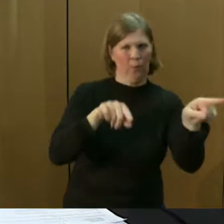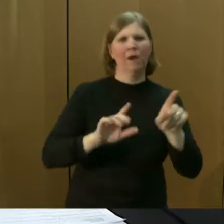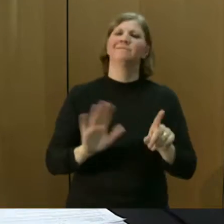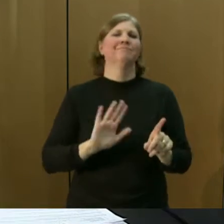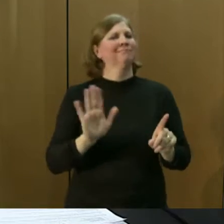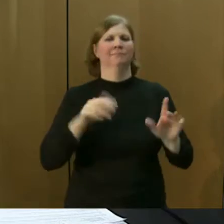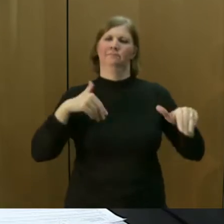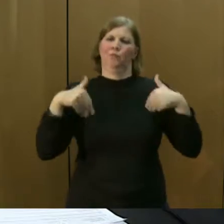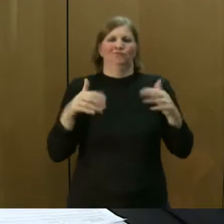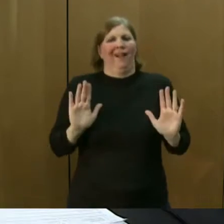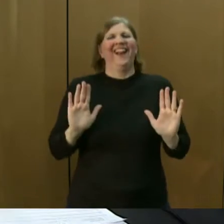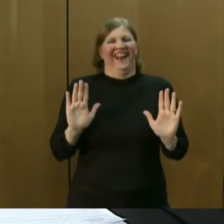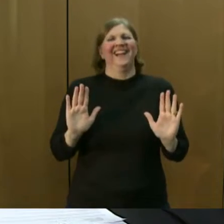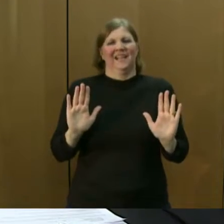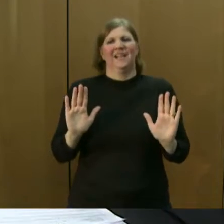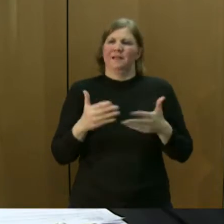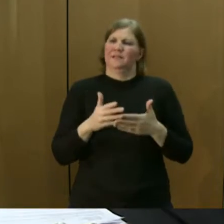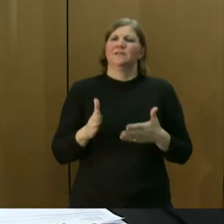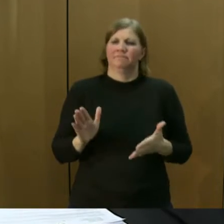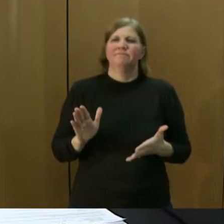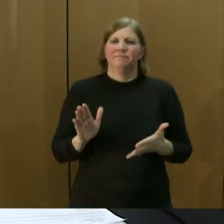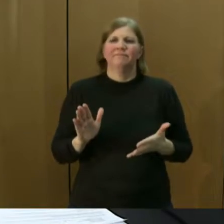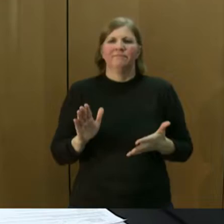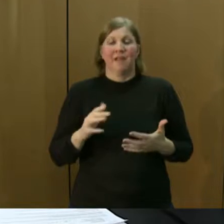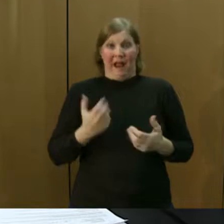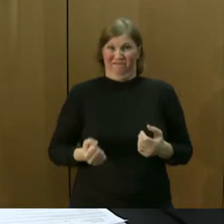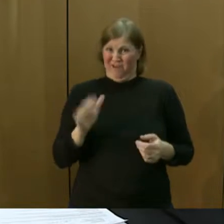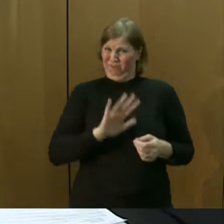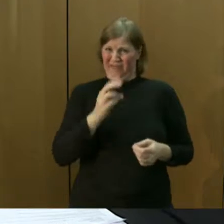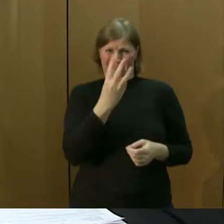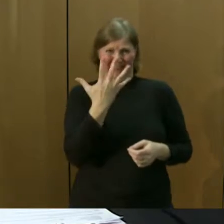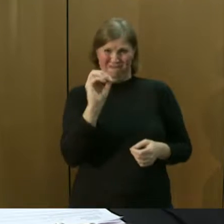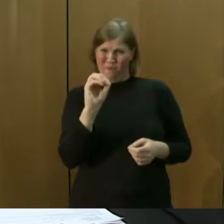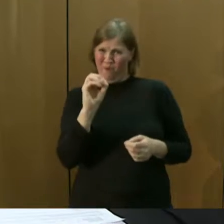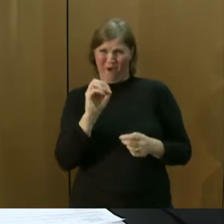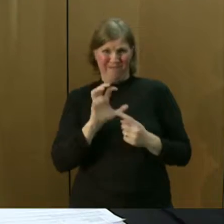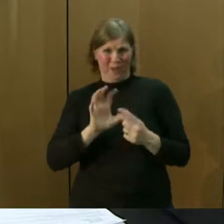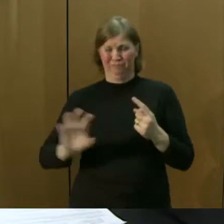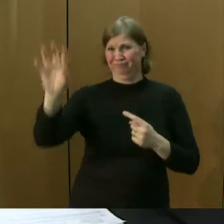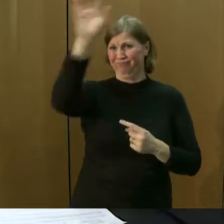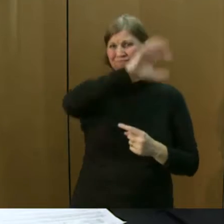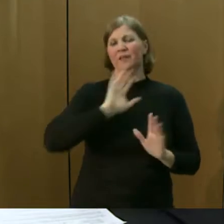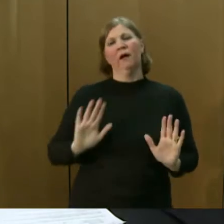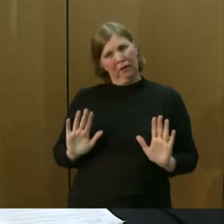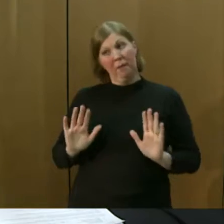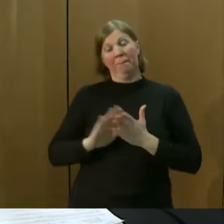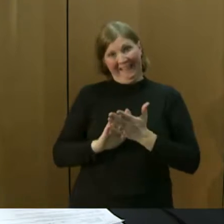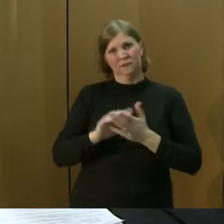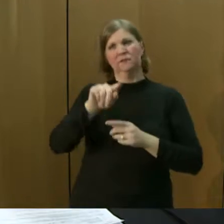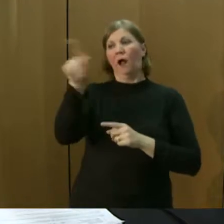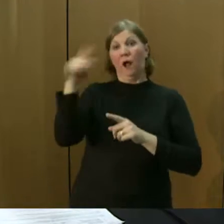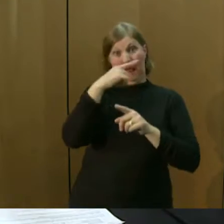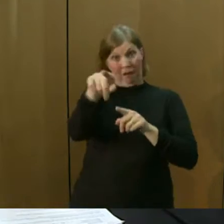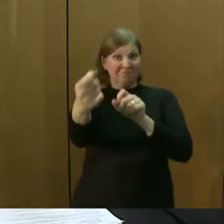through. So if you come to us by emailing participants@edfringe.com and you say, this is what I want to achieve out of the